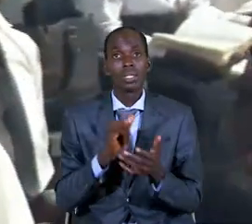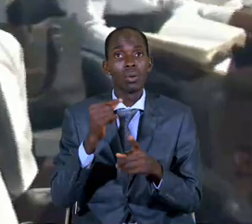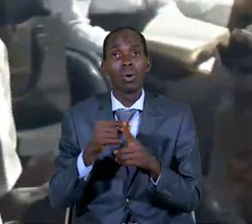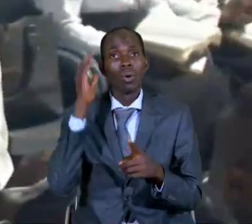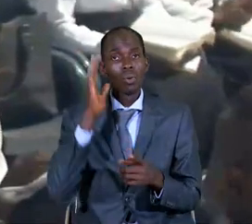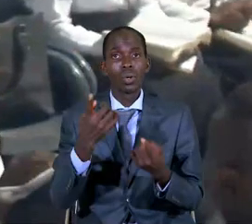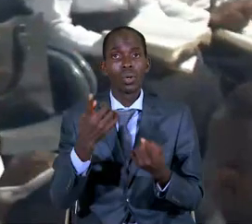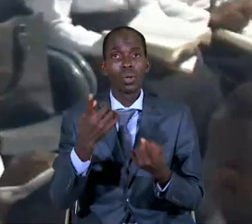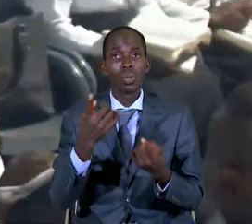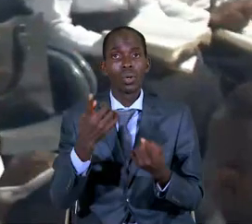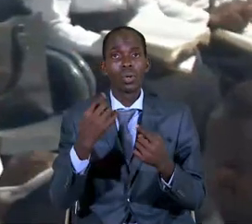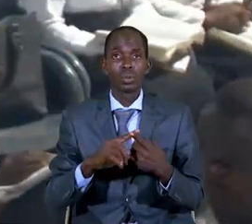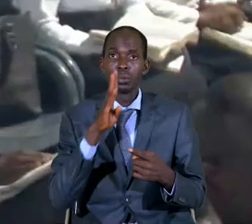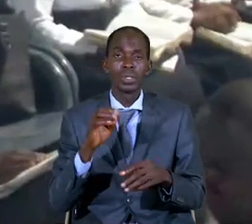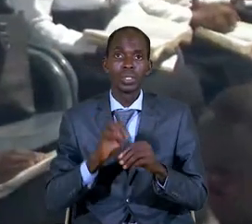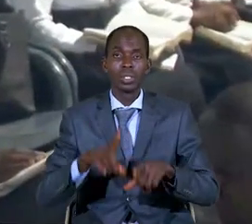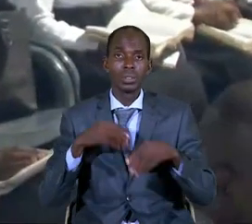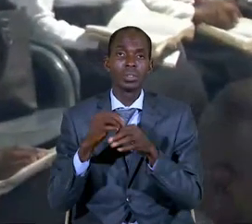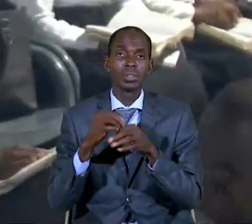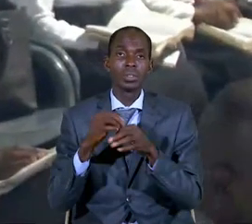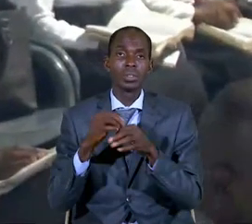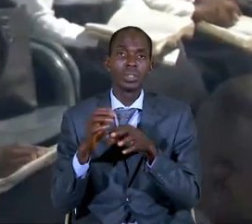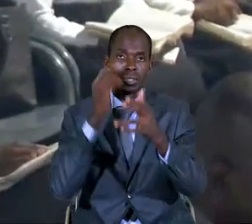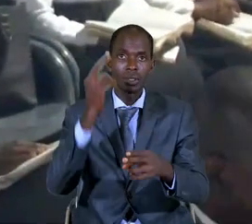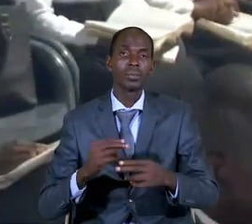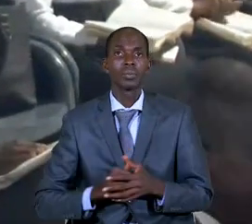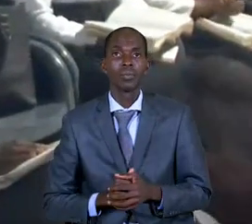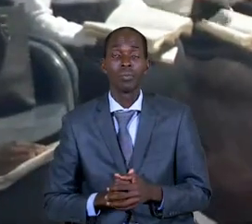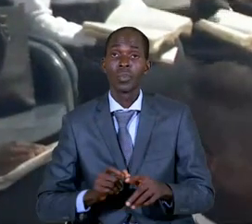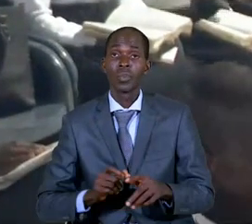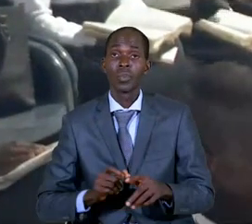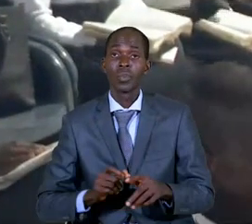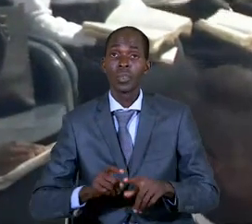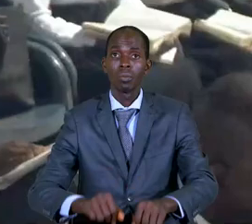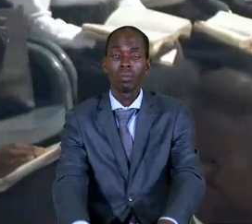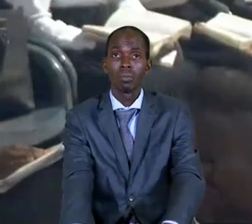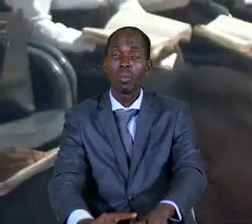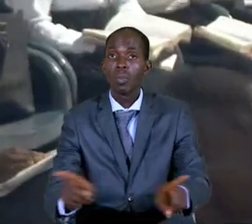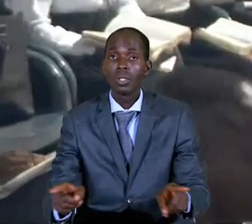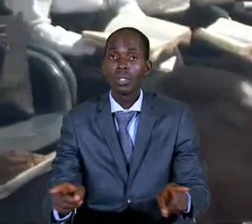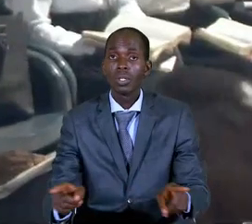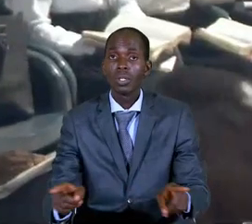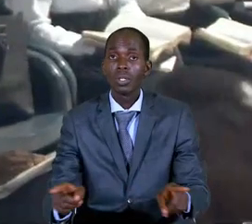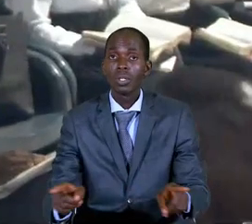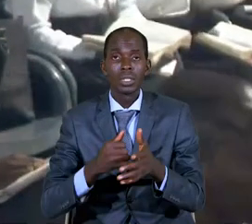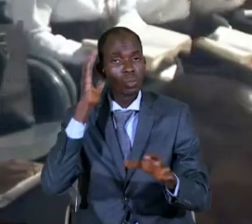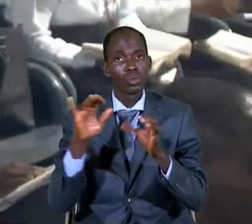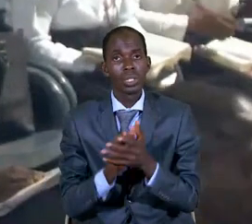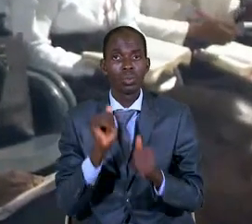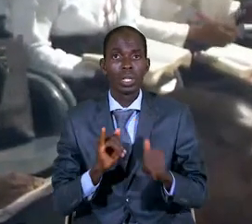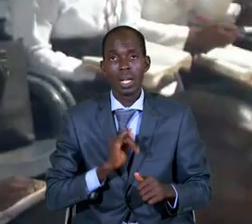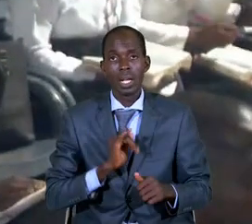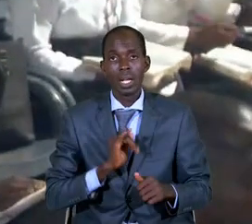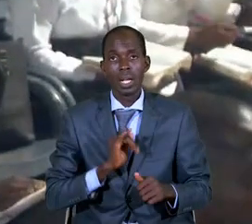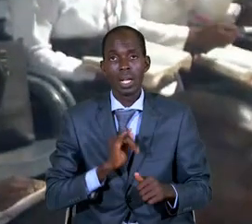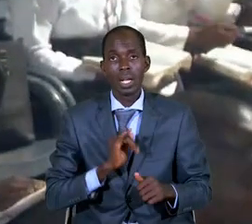that's accomplishment in your life in Jesus' name. But it shall accomplish that which I please,